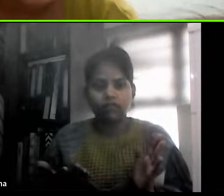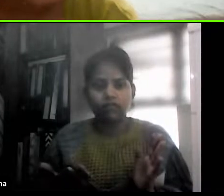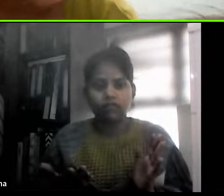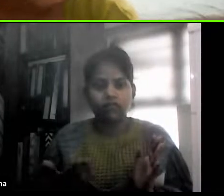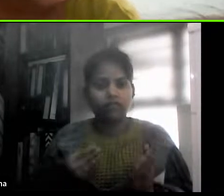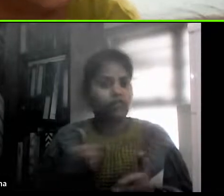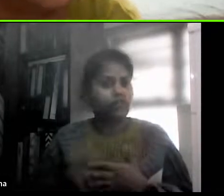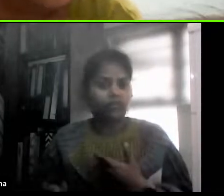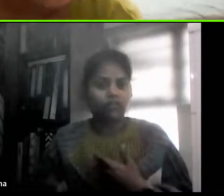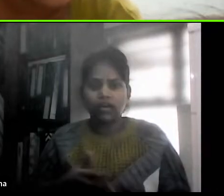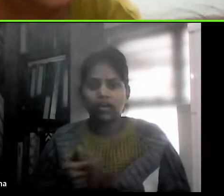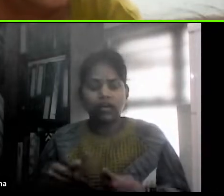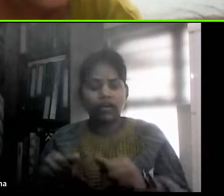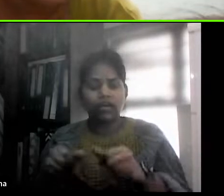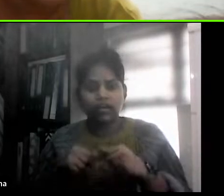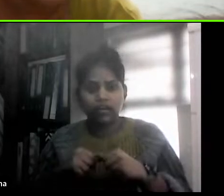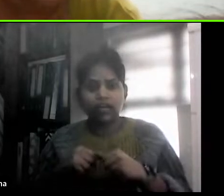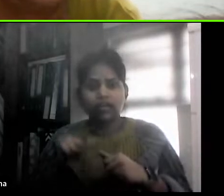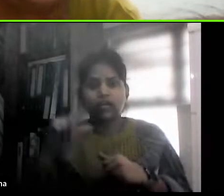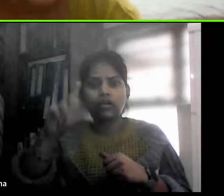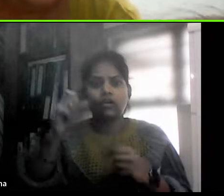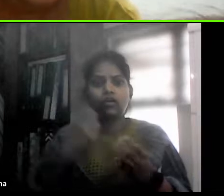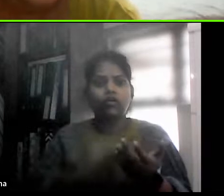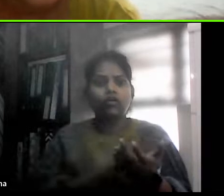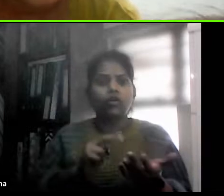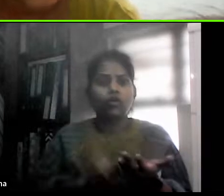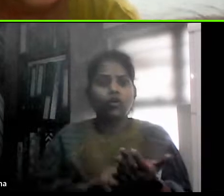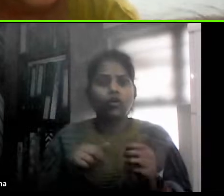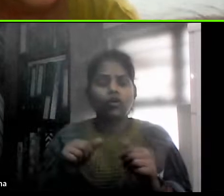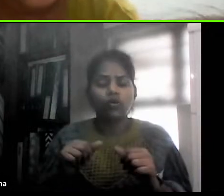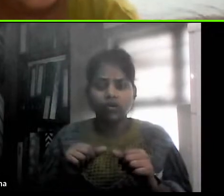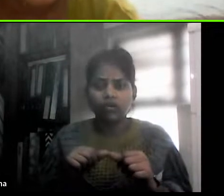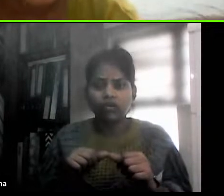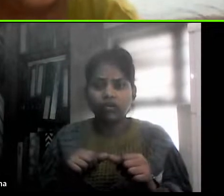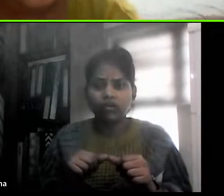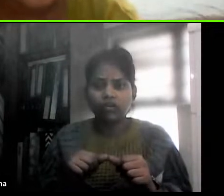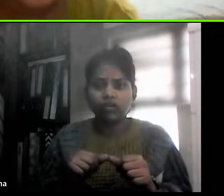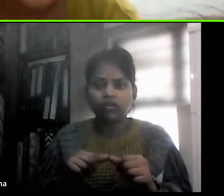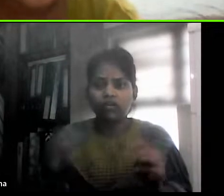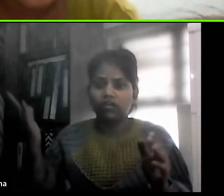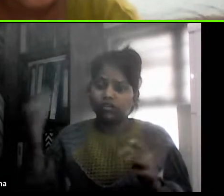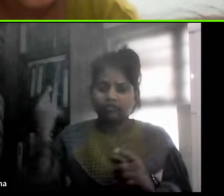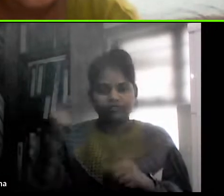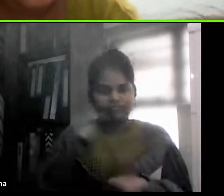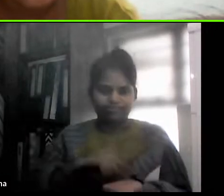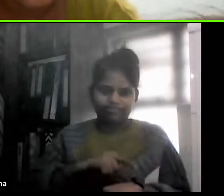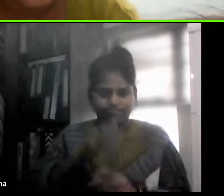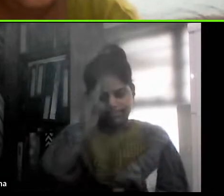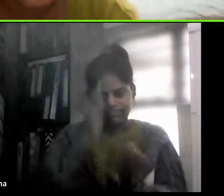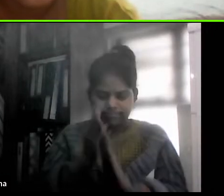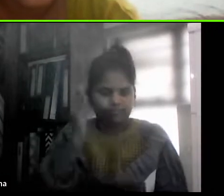Any response from Lorna? I'm really sorry, she was here right on time.